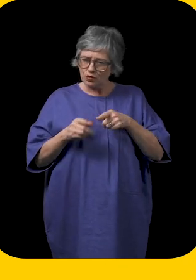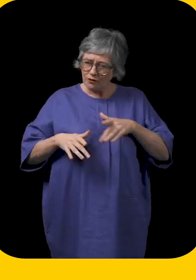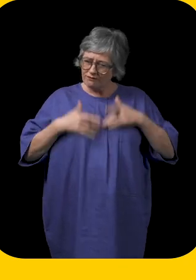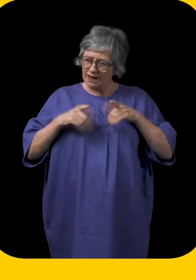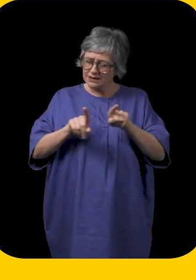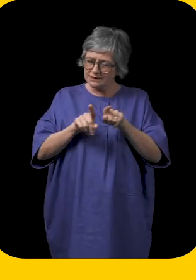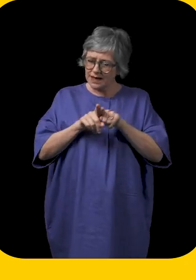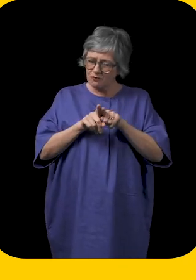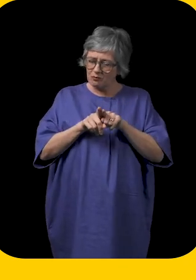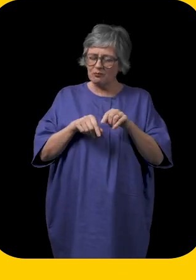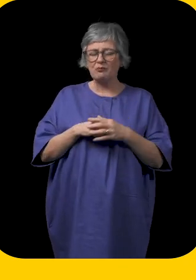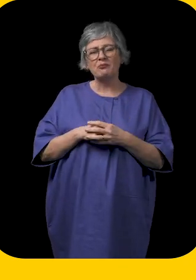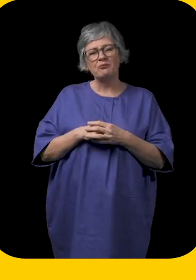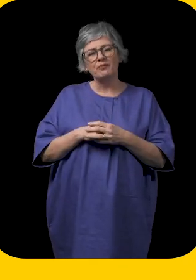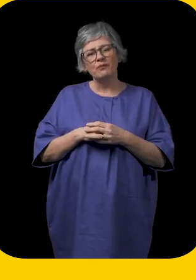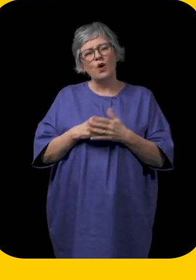well, with your writing?